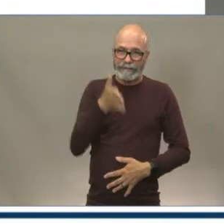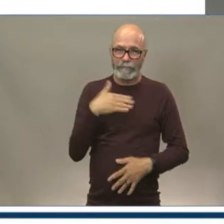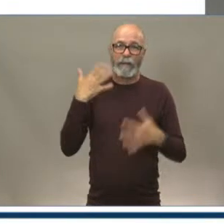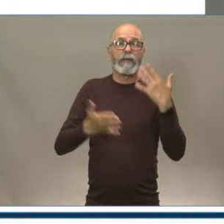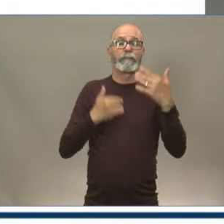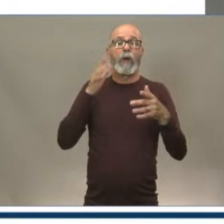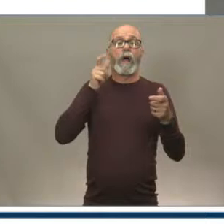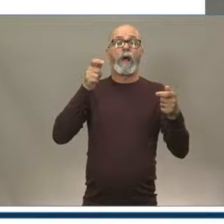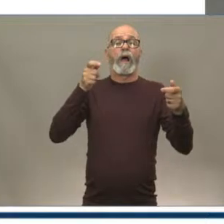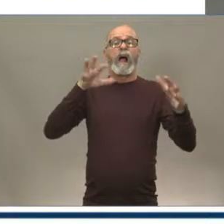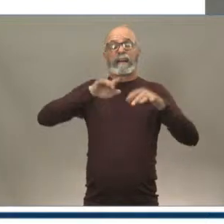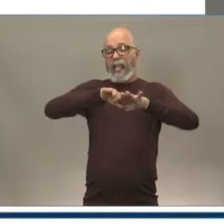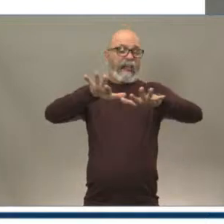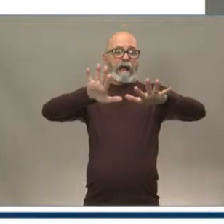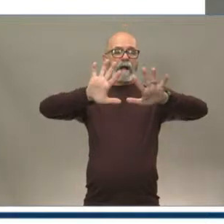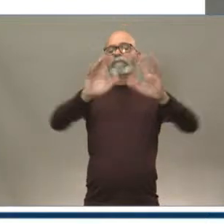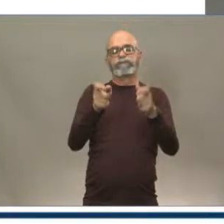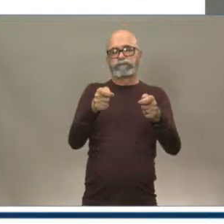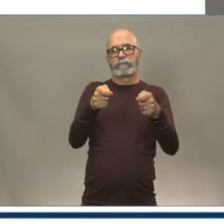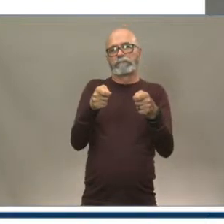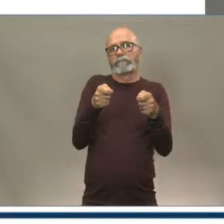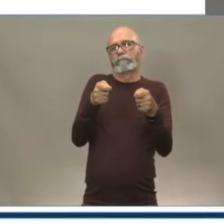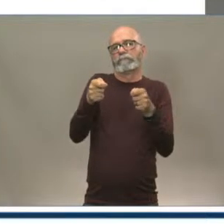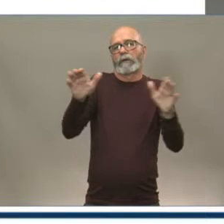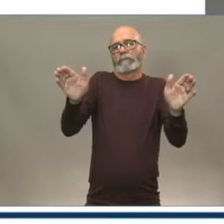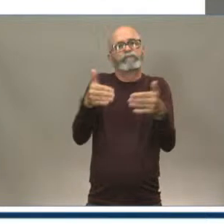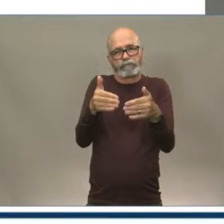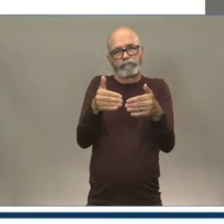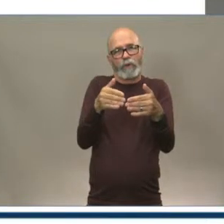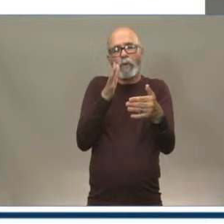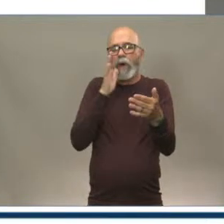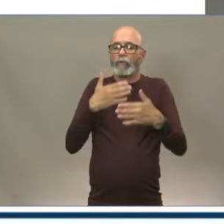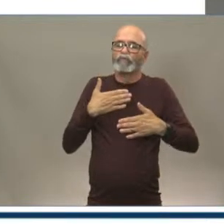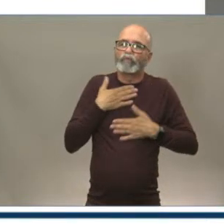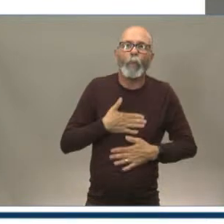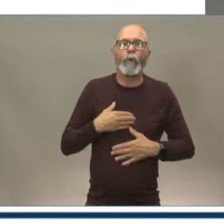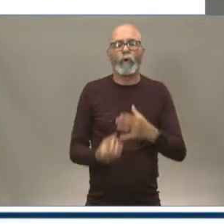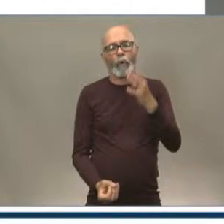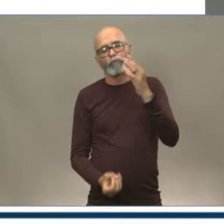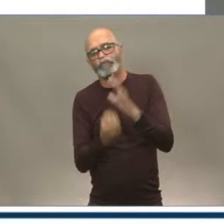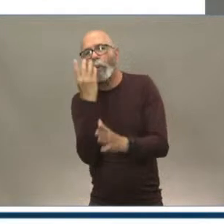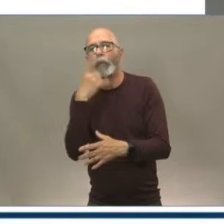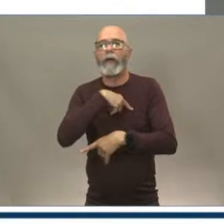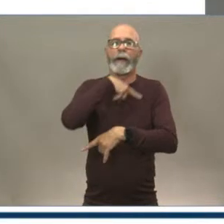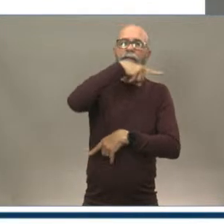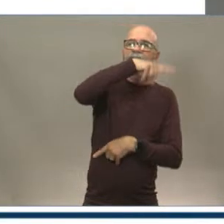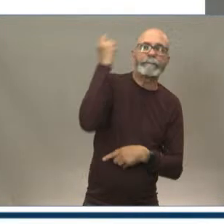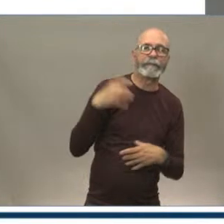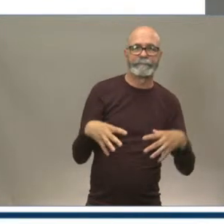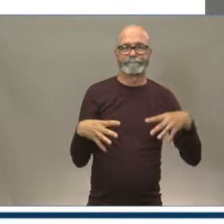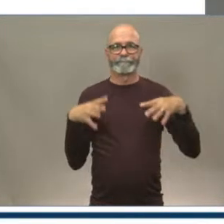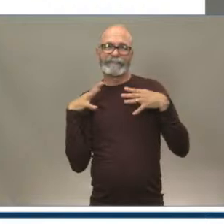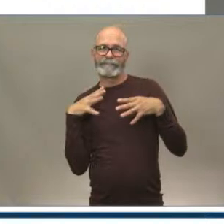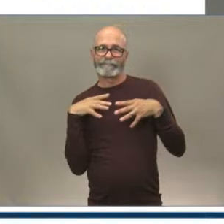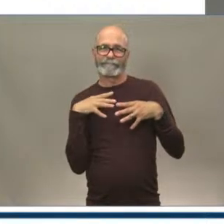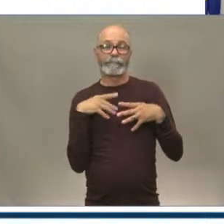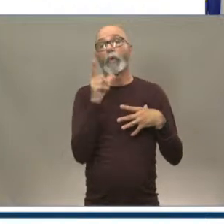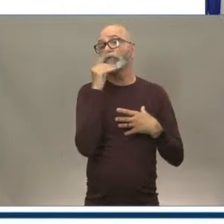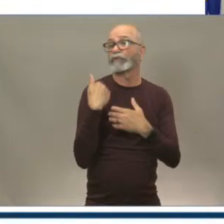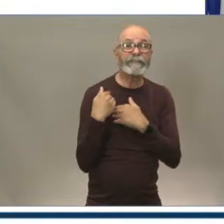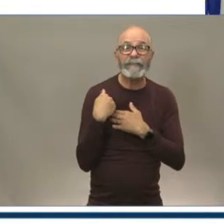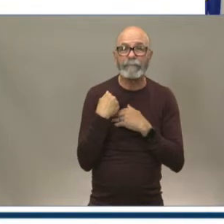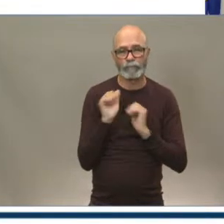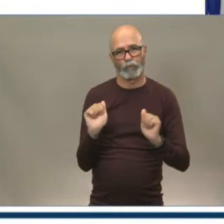and enjoy spring and summer safely and with less restrictions. It is up to each of us now. Thank you,